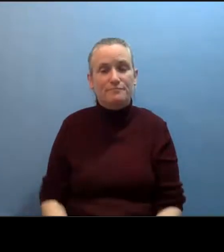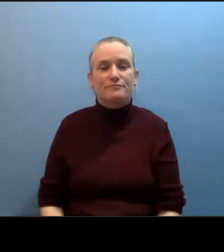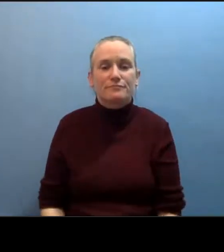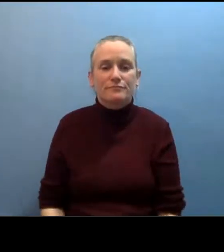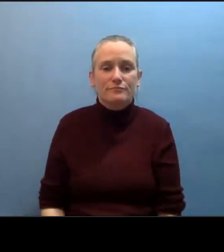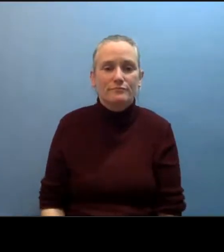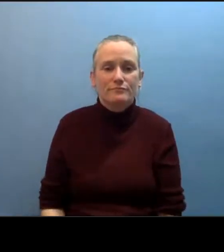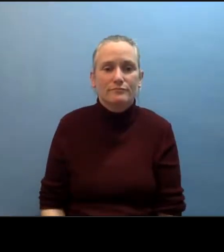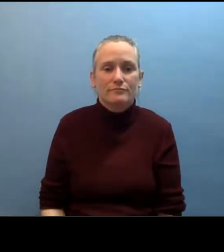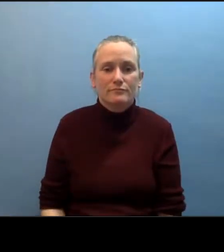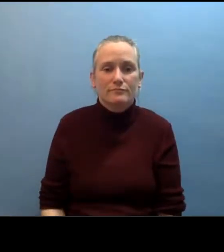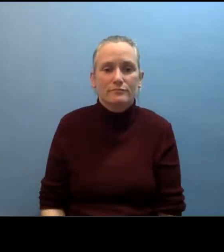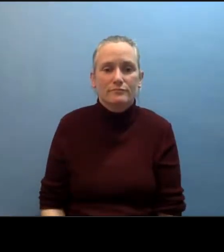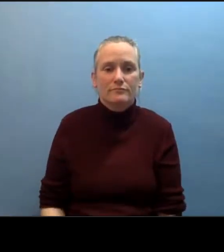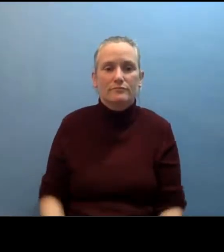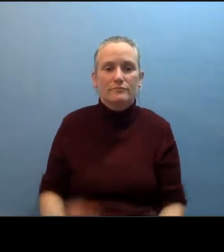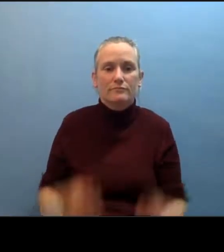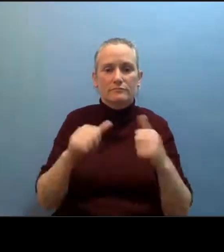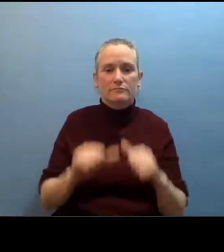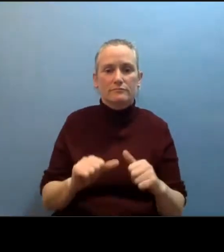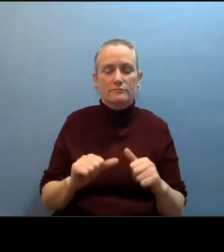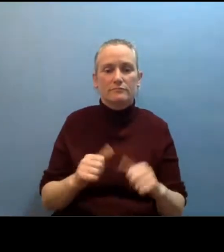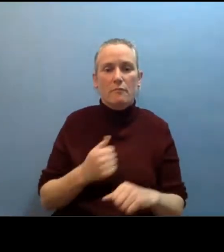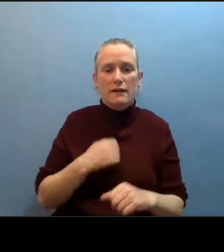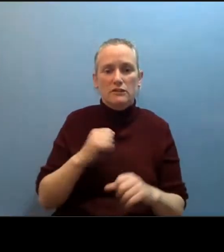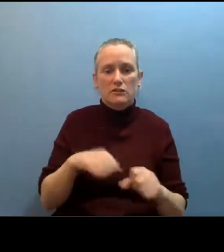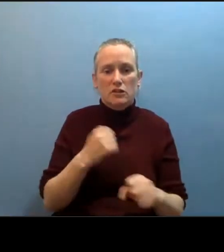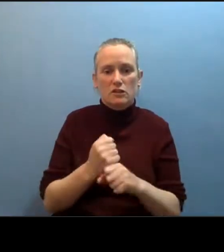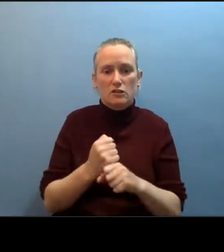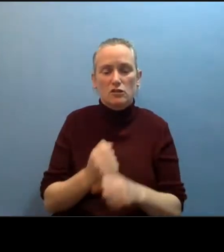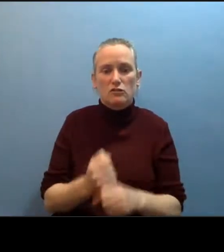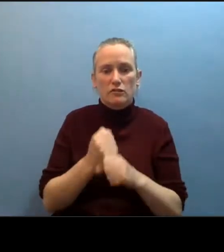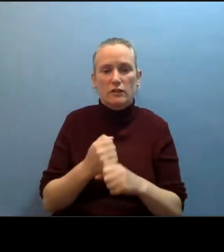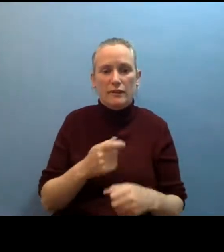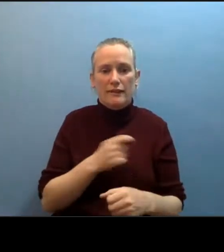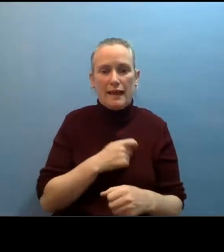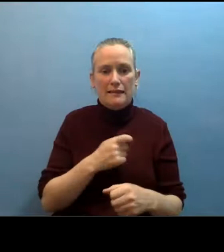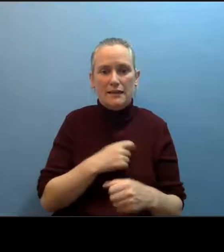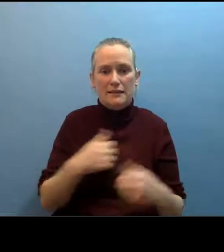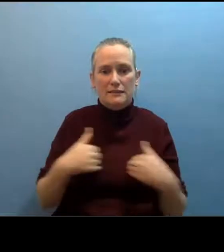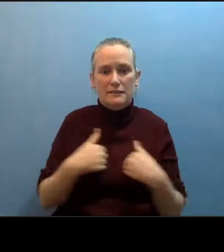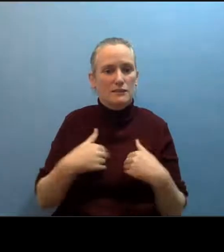So I have a question in. My son is suffering with anxiety but doesn't want to talk about it.